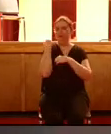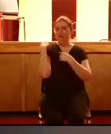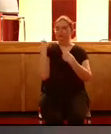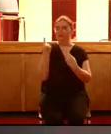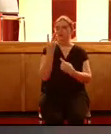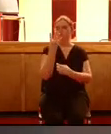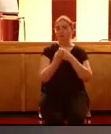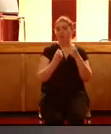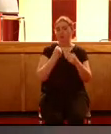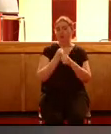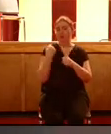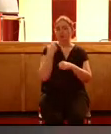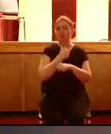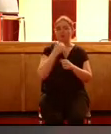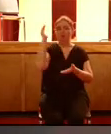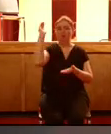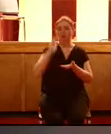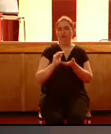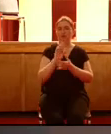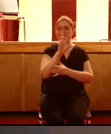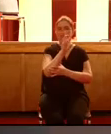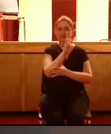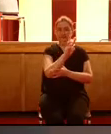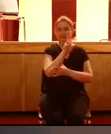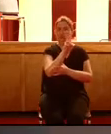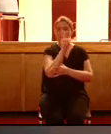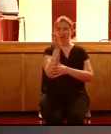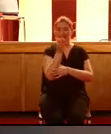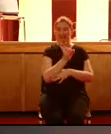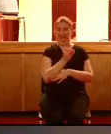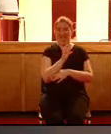to 62.